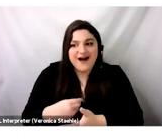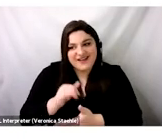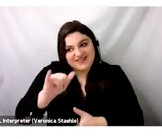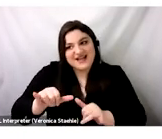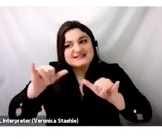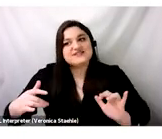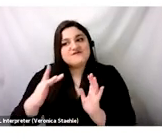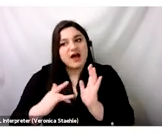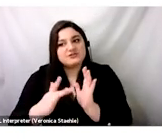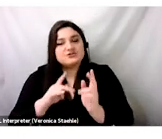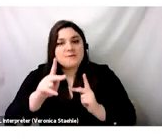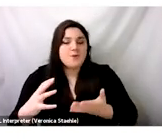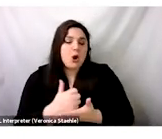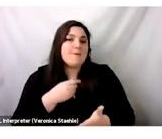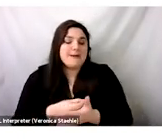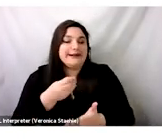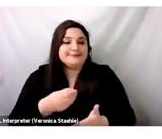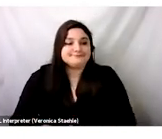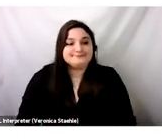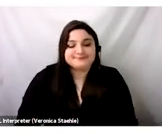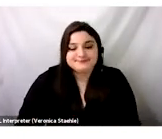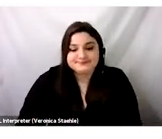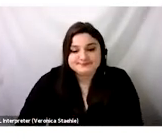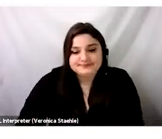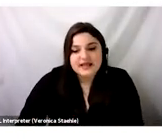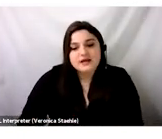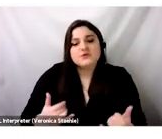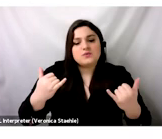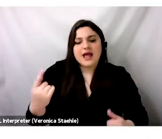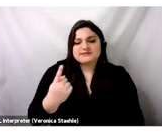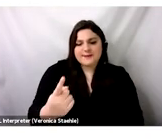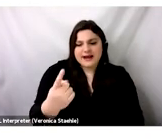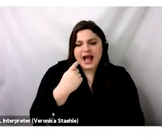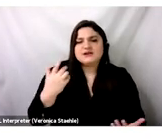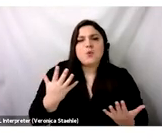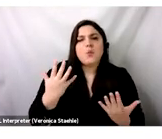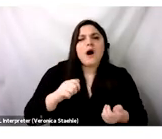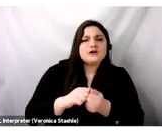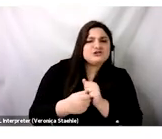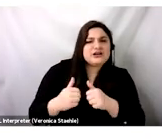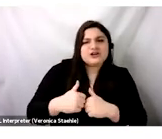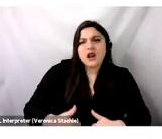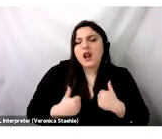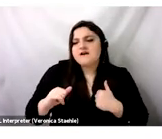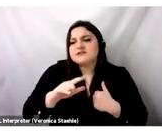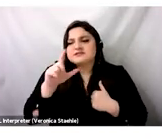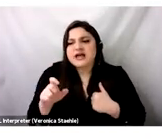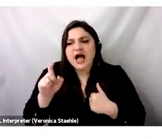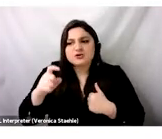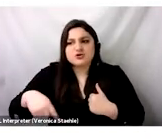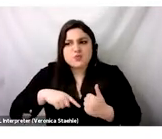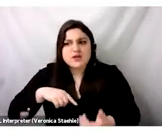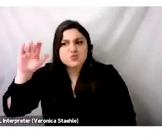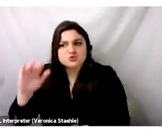There's a question from A that asks, which changes in our lifestyle should we prioritize in